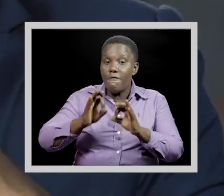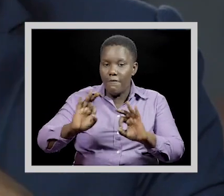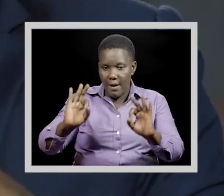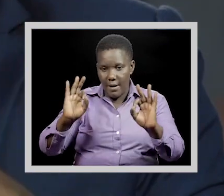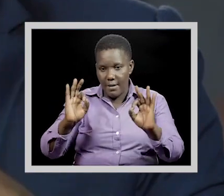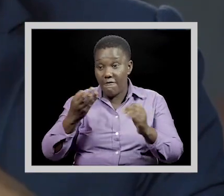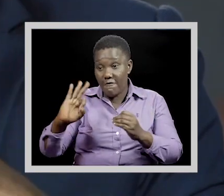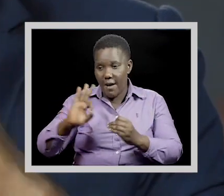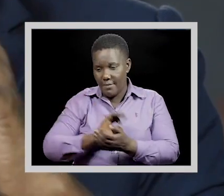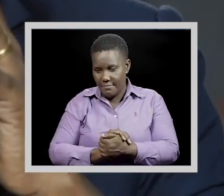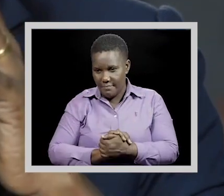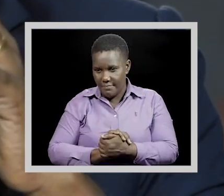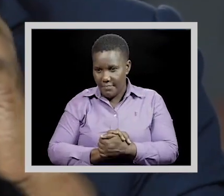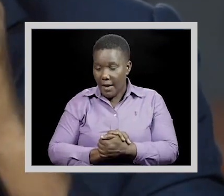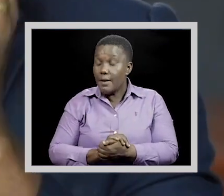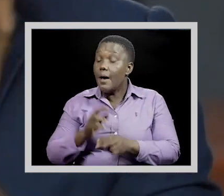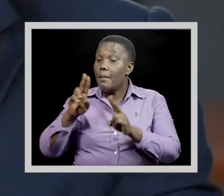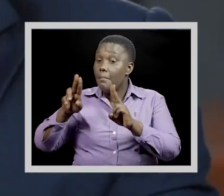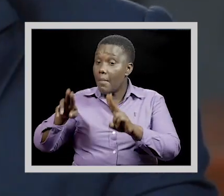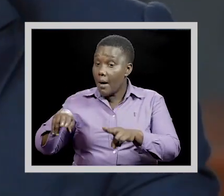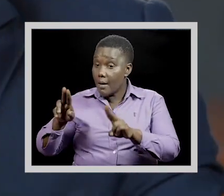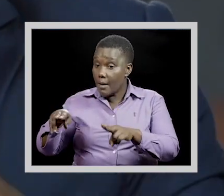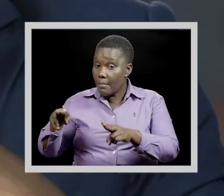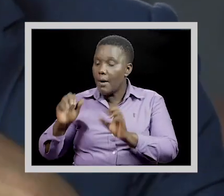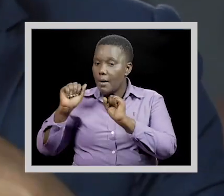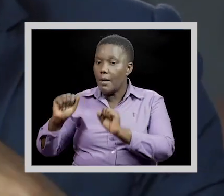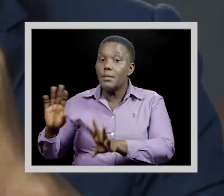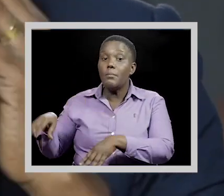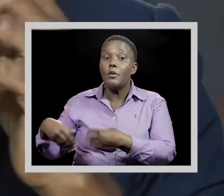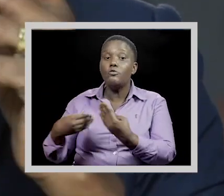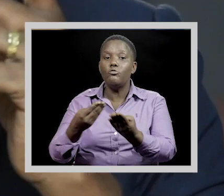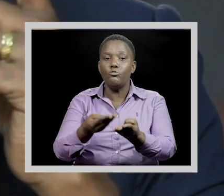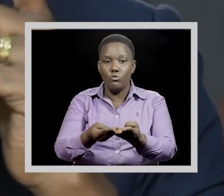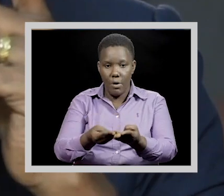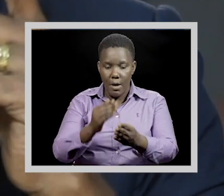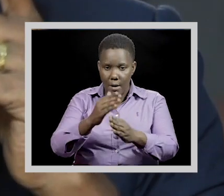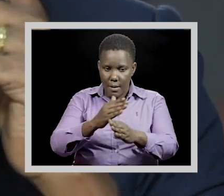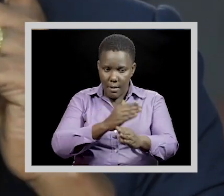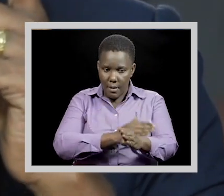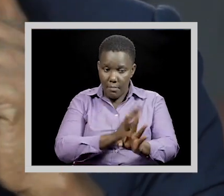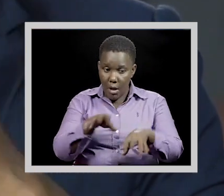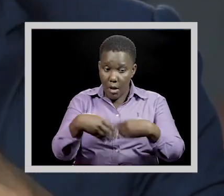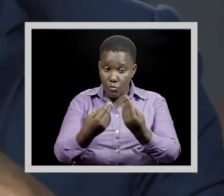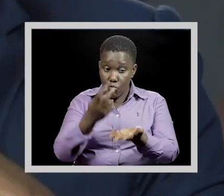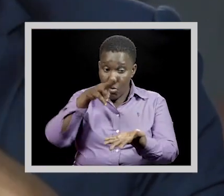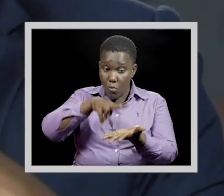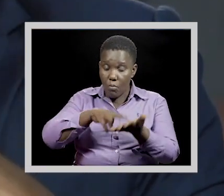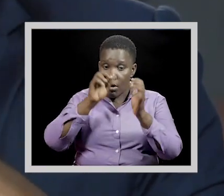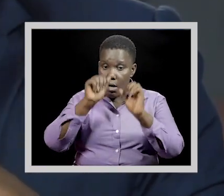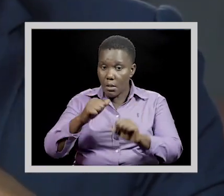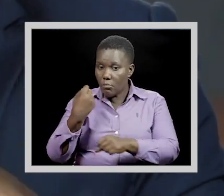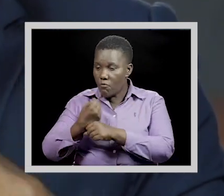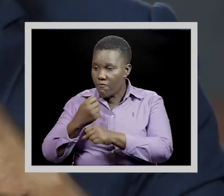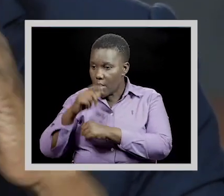made by the court. And therefore, that is the court which has to look at the circumstances before passing that particular